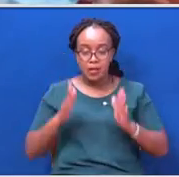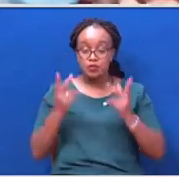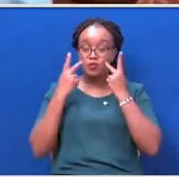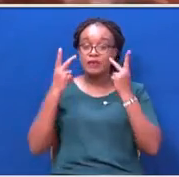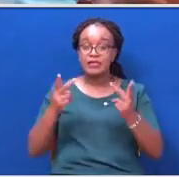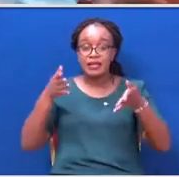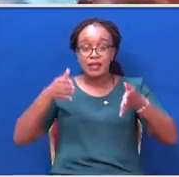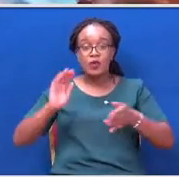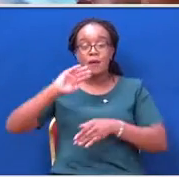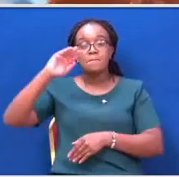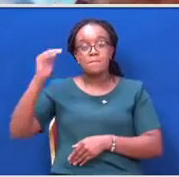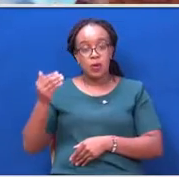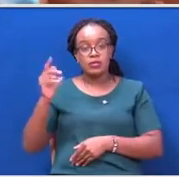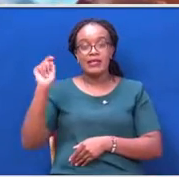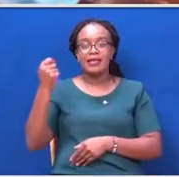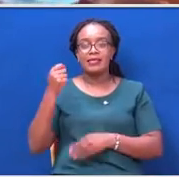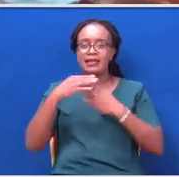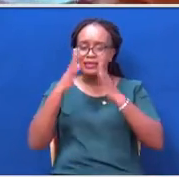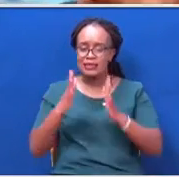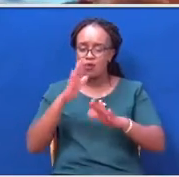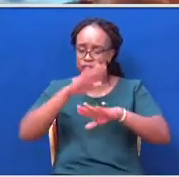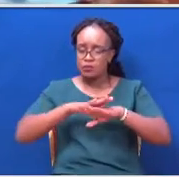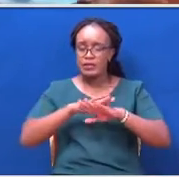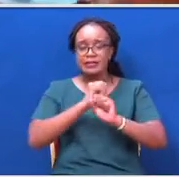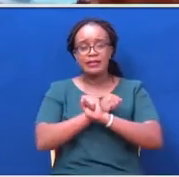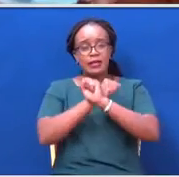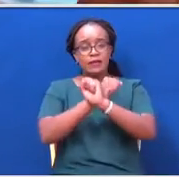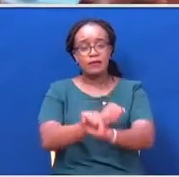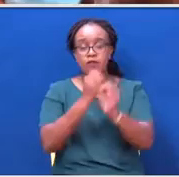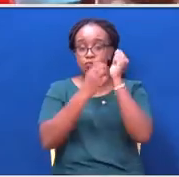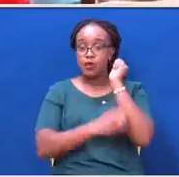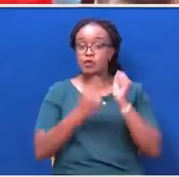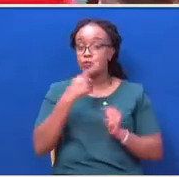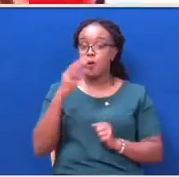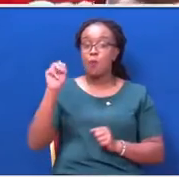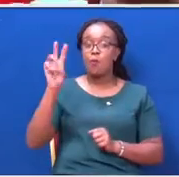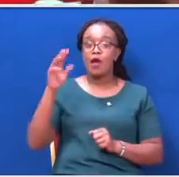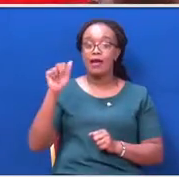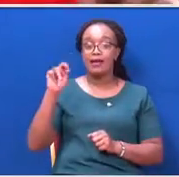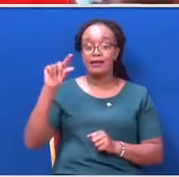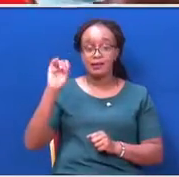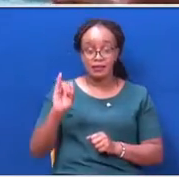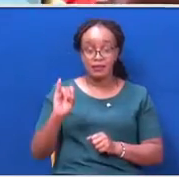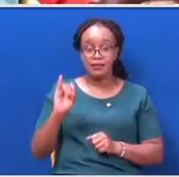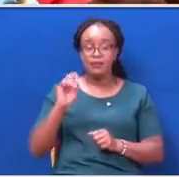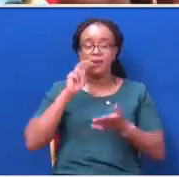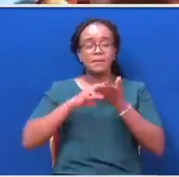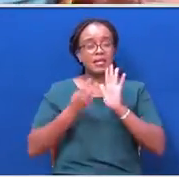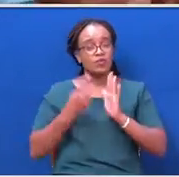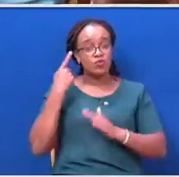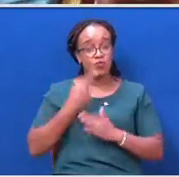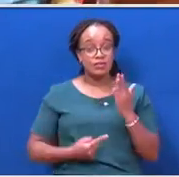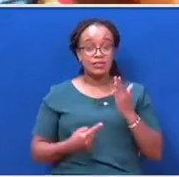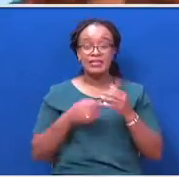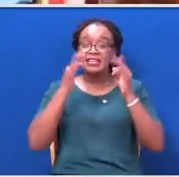far in Mount Kenya region, who have been defender of the poor, is Mwangi wa Iria. So